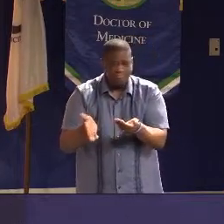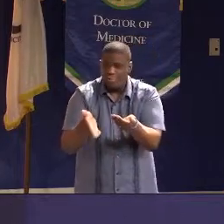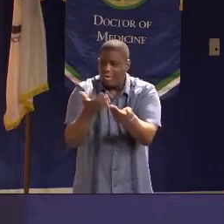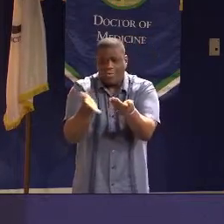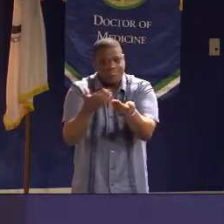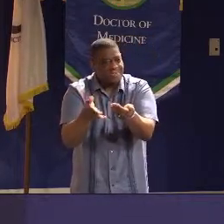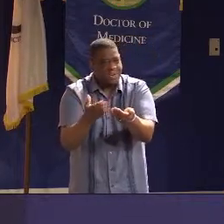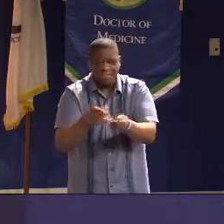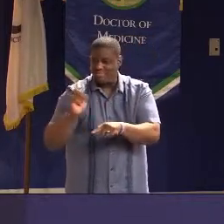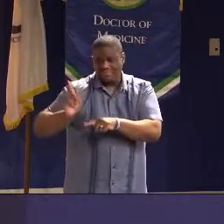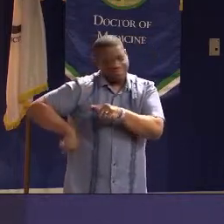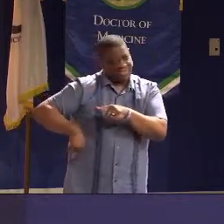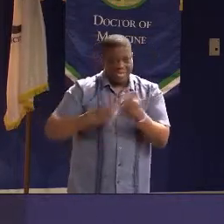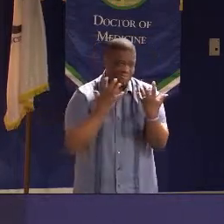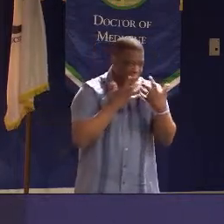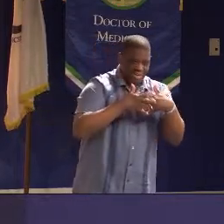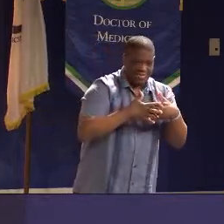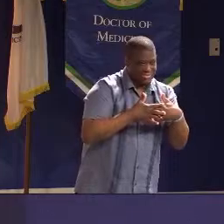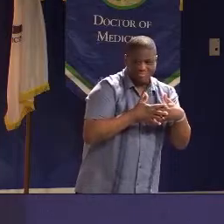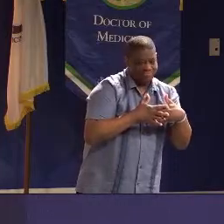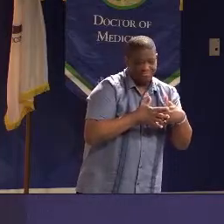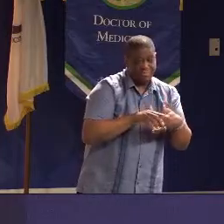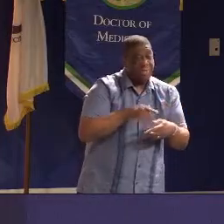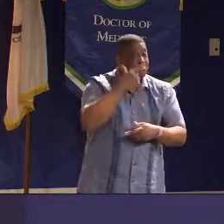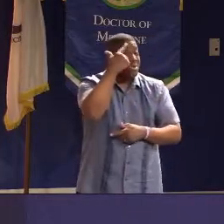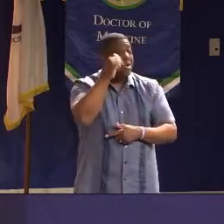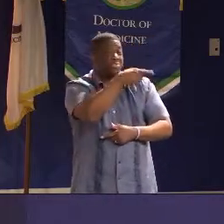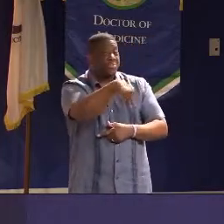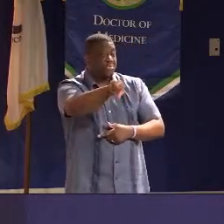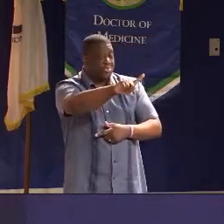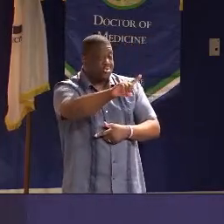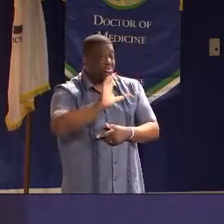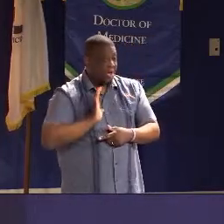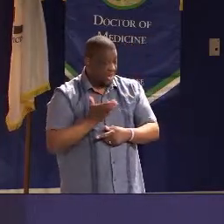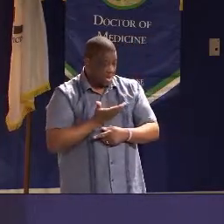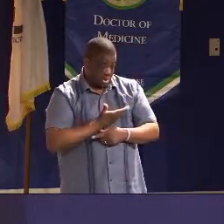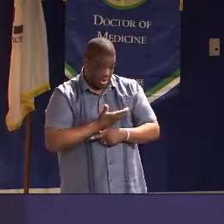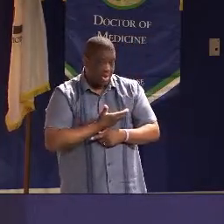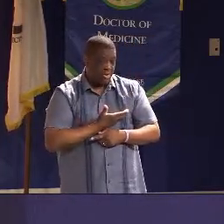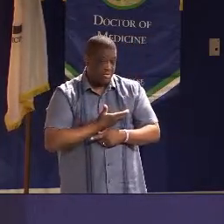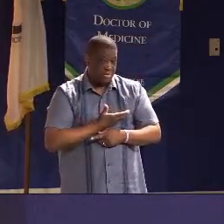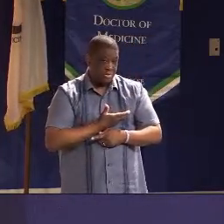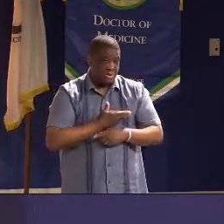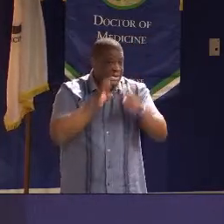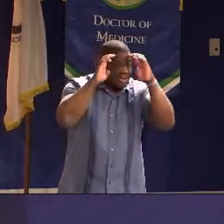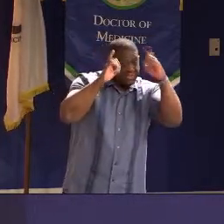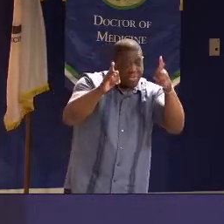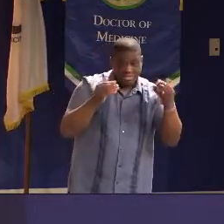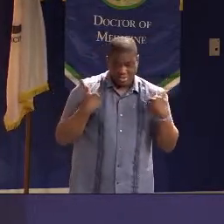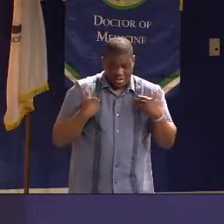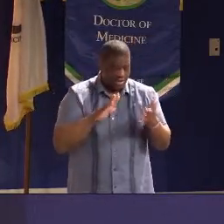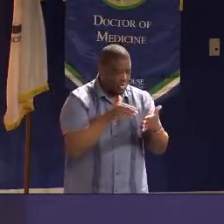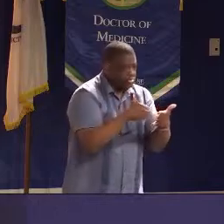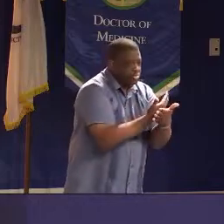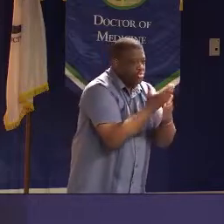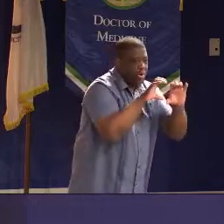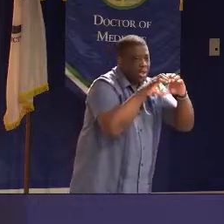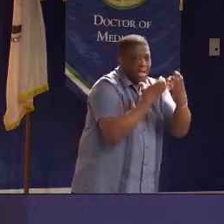undeniable. Because of you, our curriculum has been renewed. New courses have been